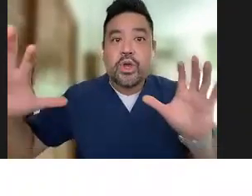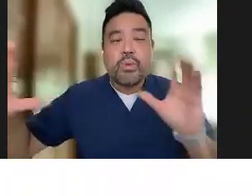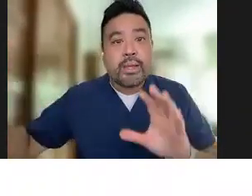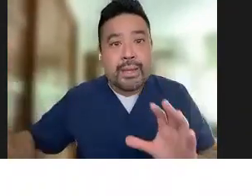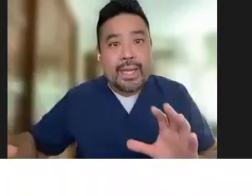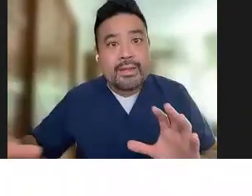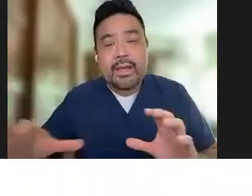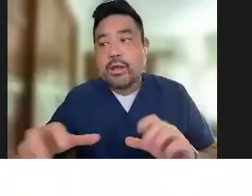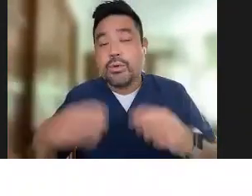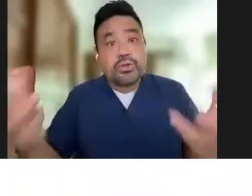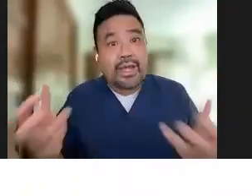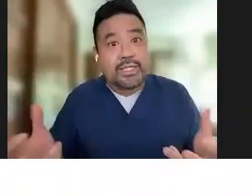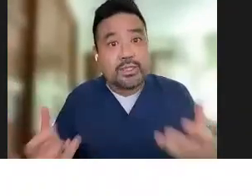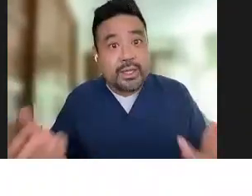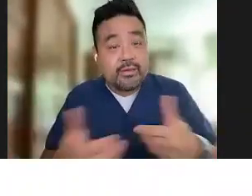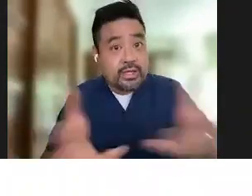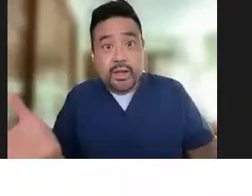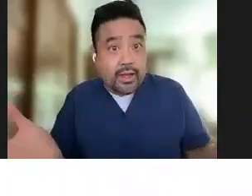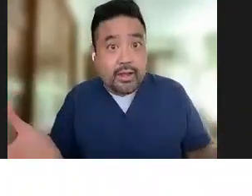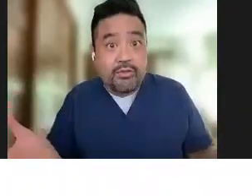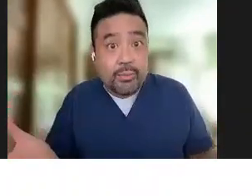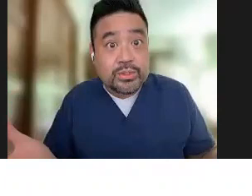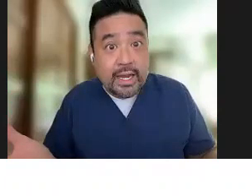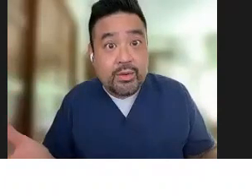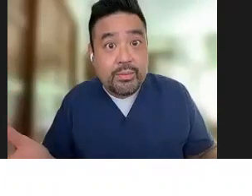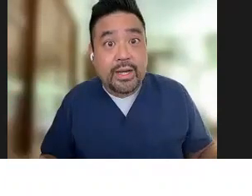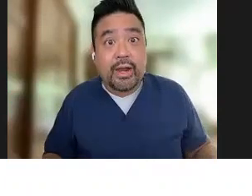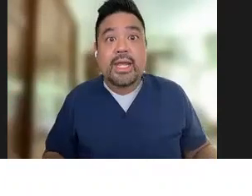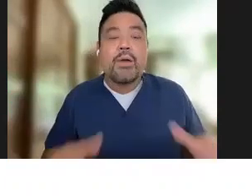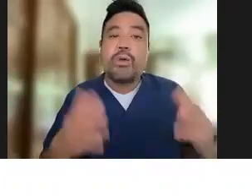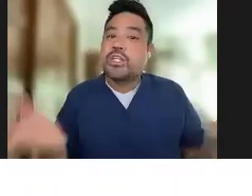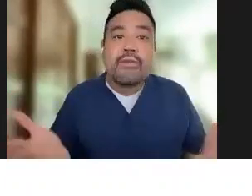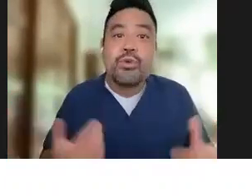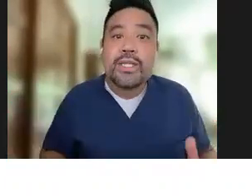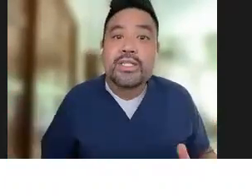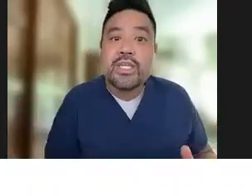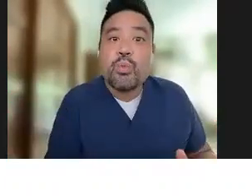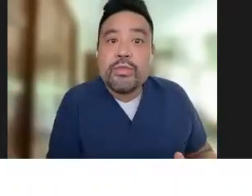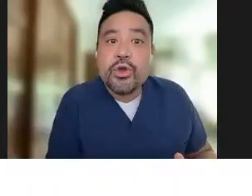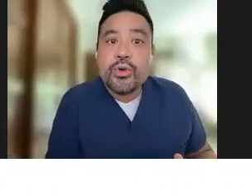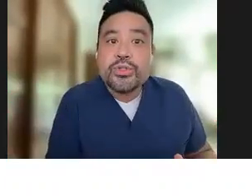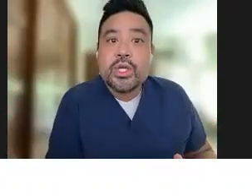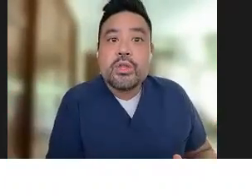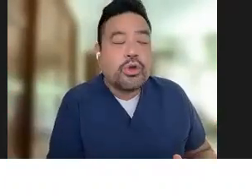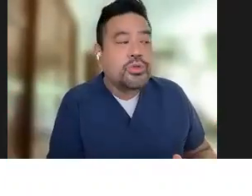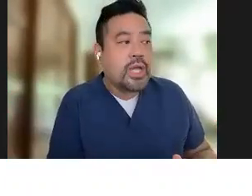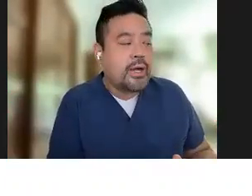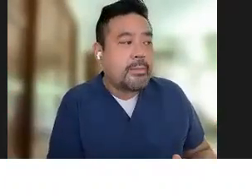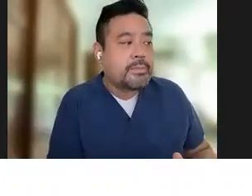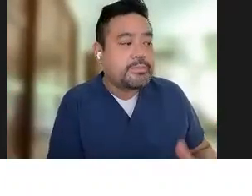to recommend that booster vaccines be given available to everybody, right? We just have to wait to see what